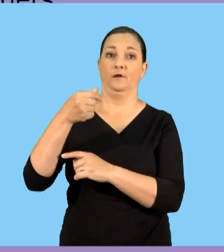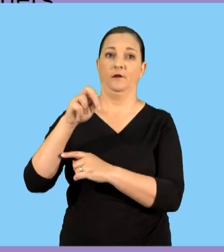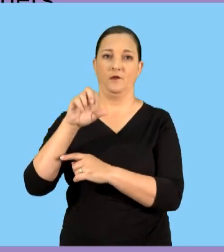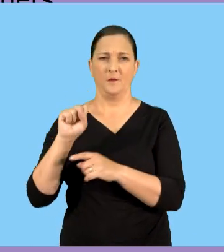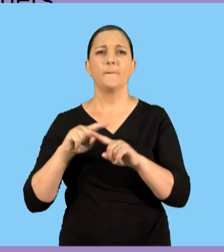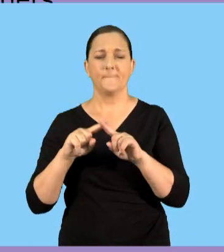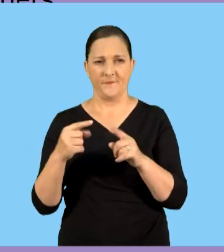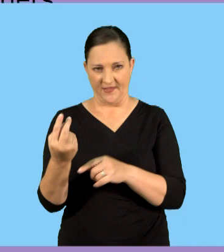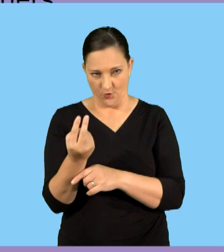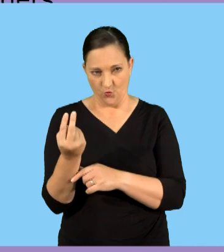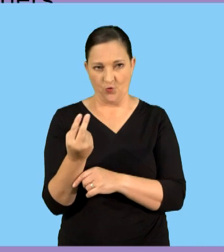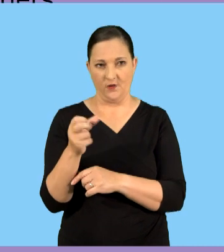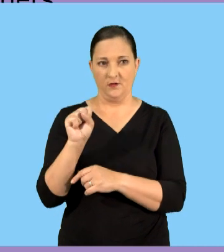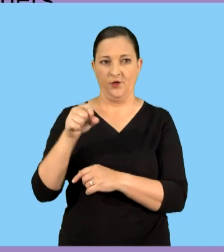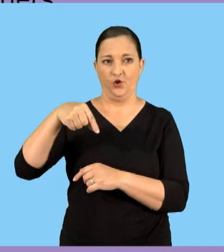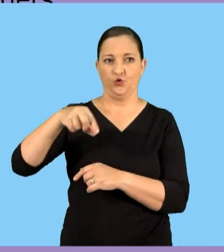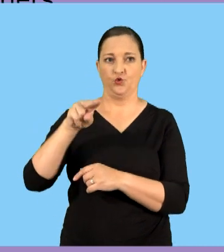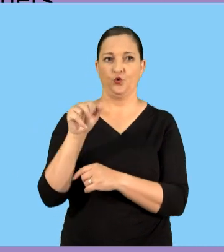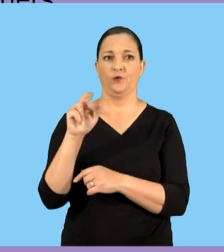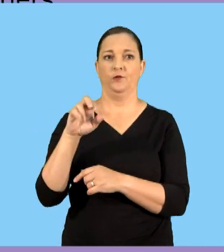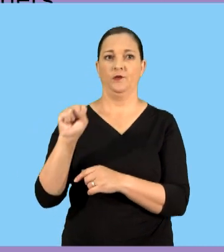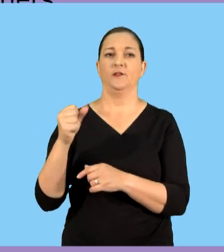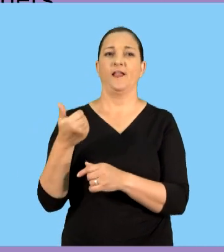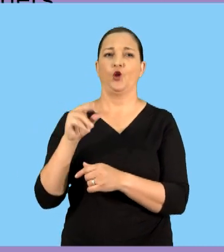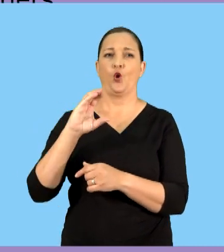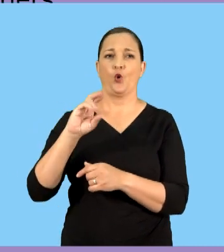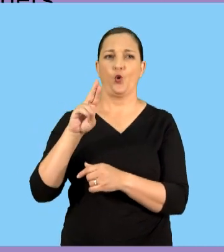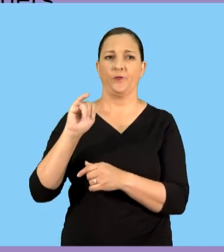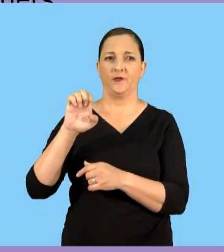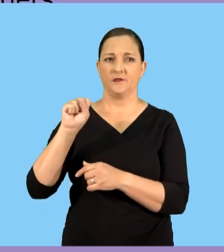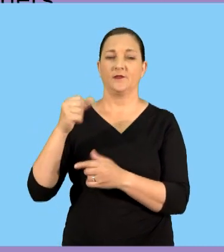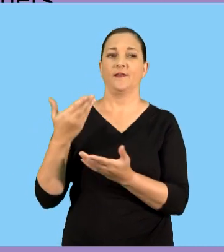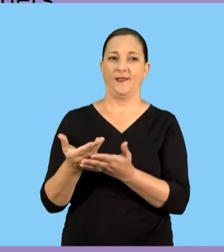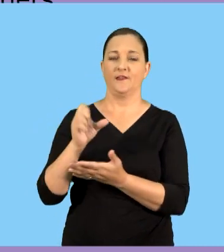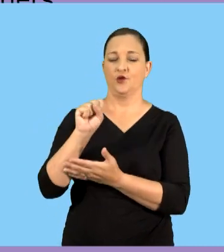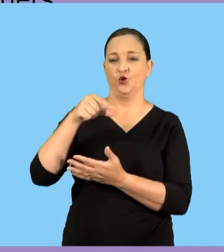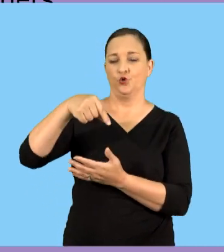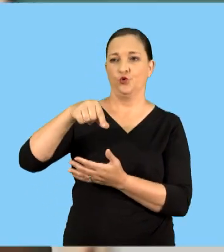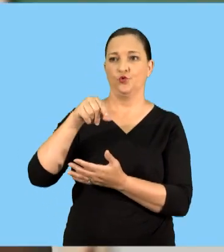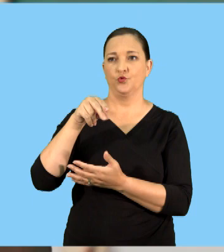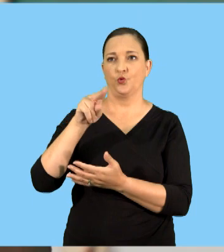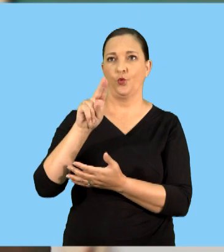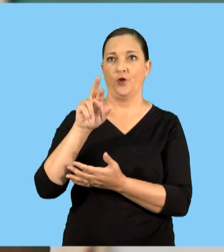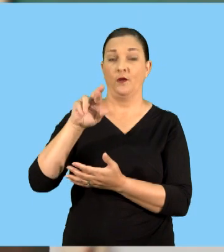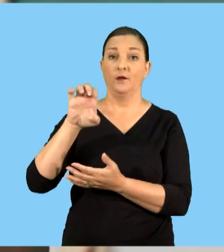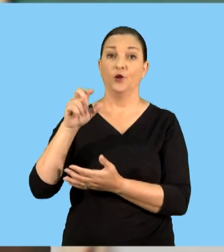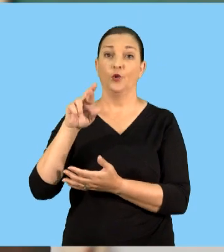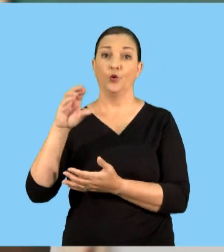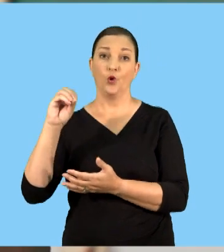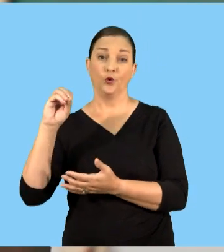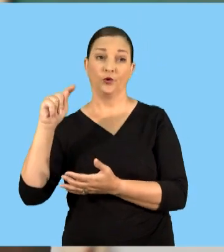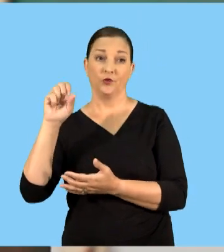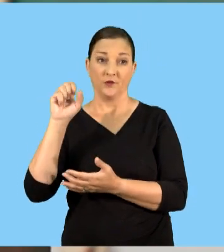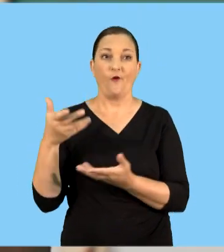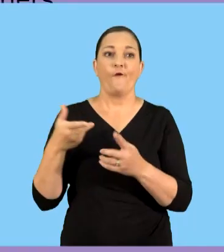integers, and also squares, cubes, square roots, and cube roots of integers. Then we are going to look at our